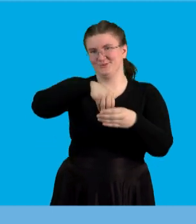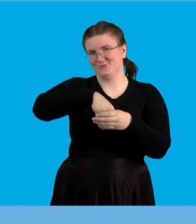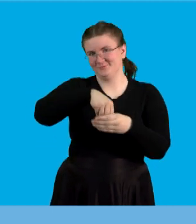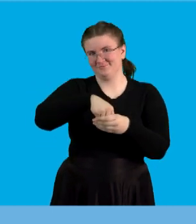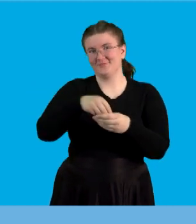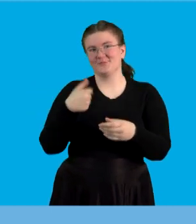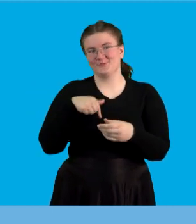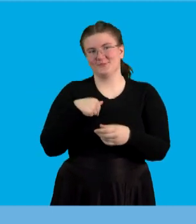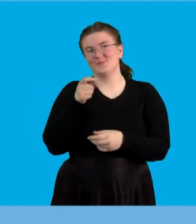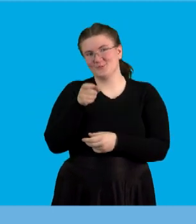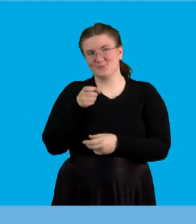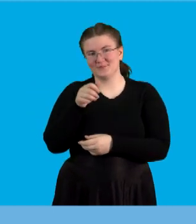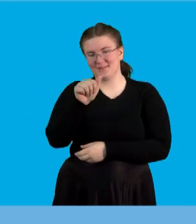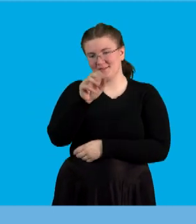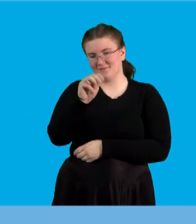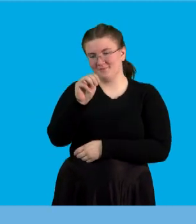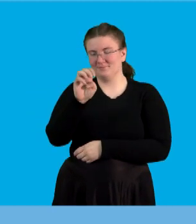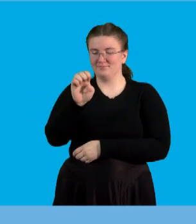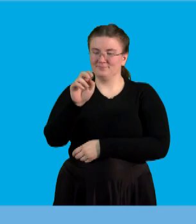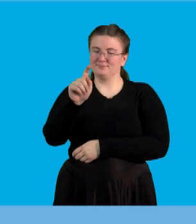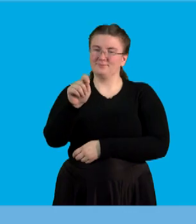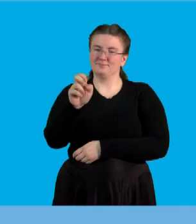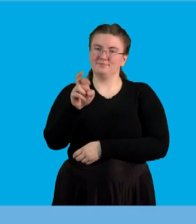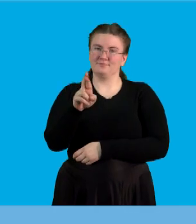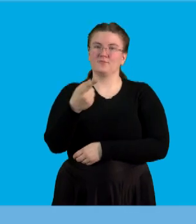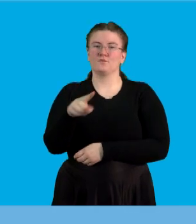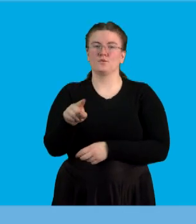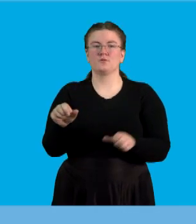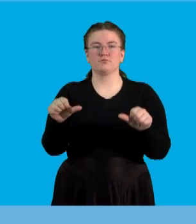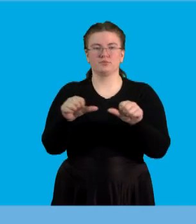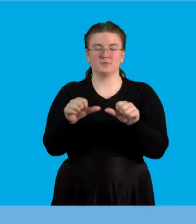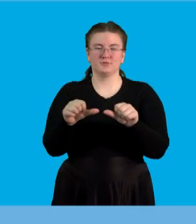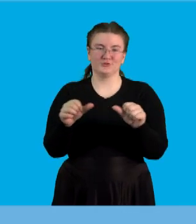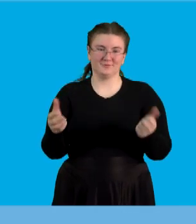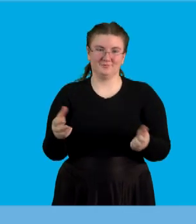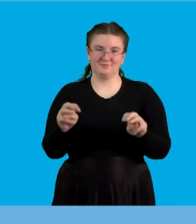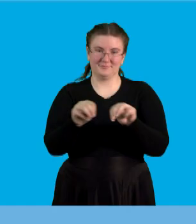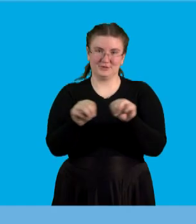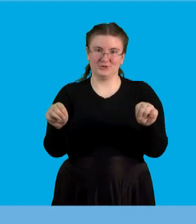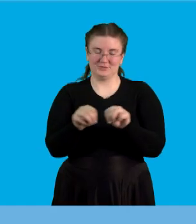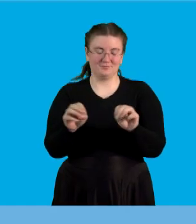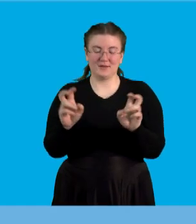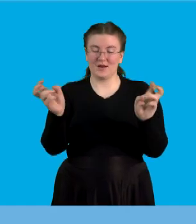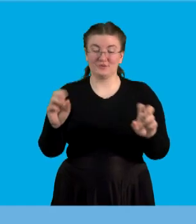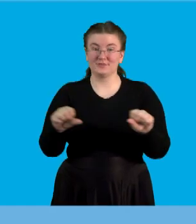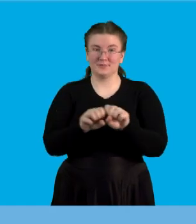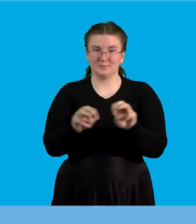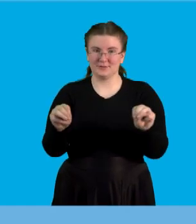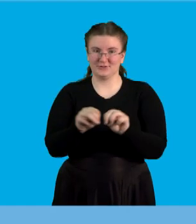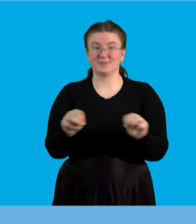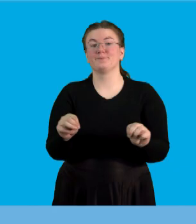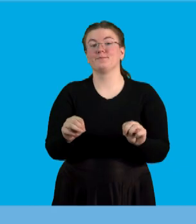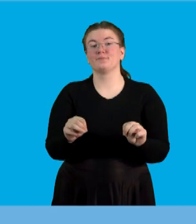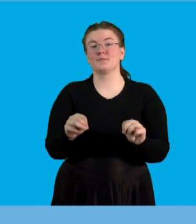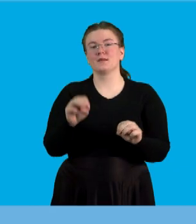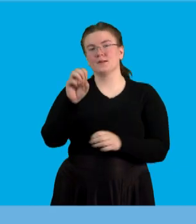current inside the circuit, we use this device called an ammeter. So the symbol for an ammeter in any of our electric